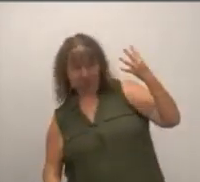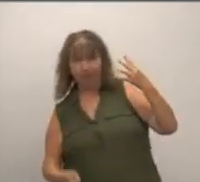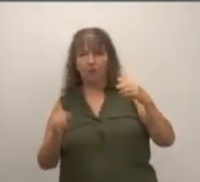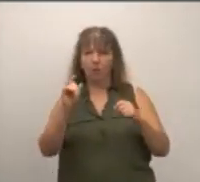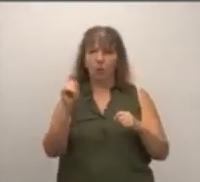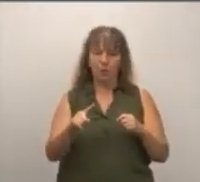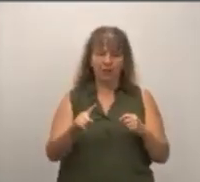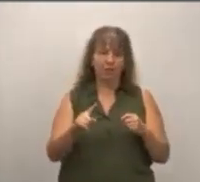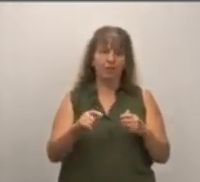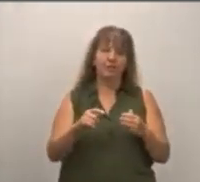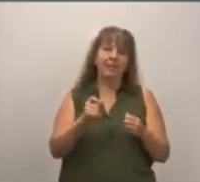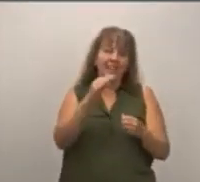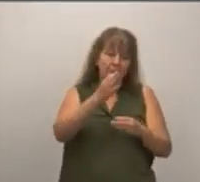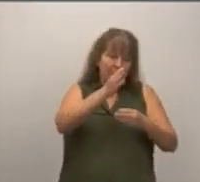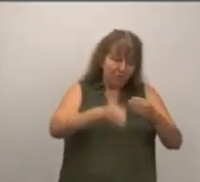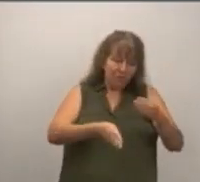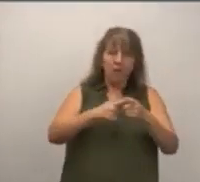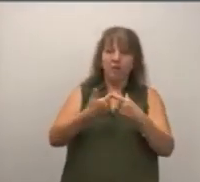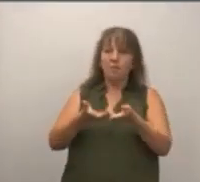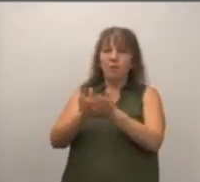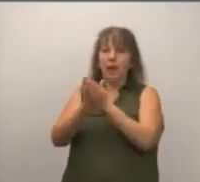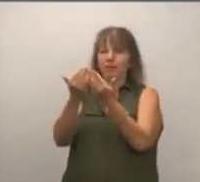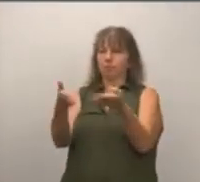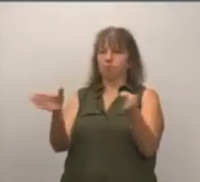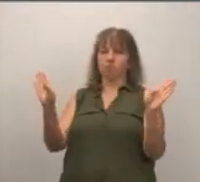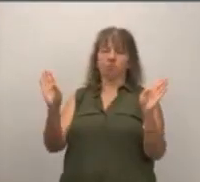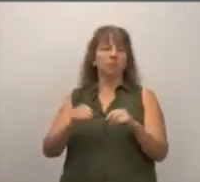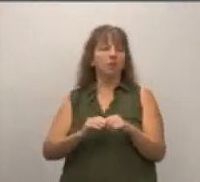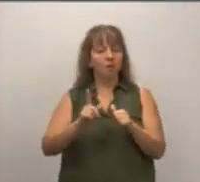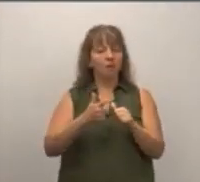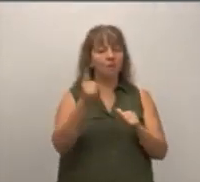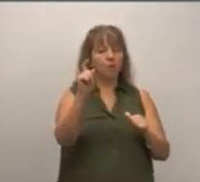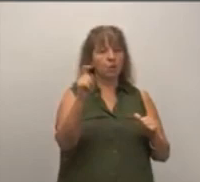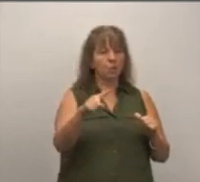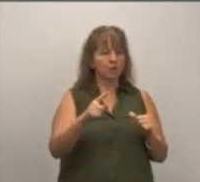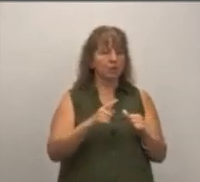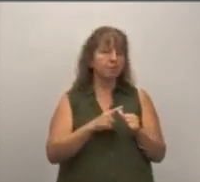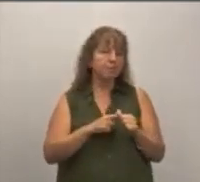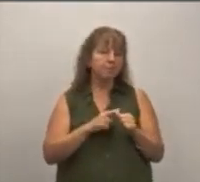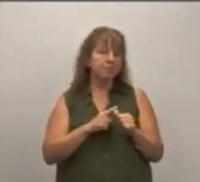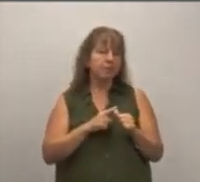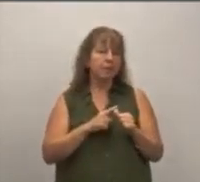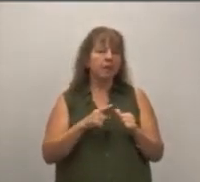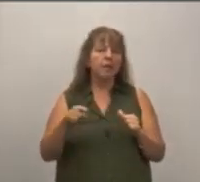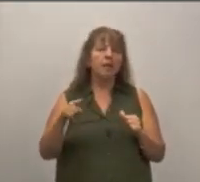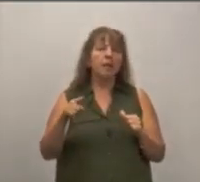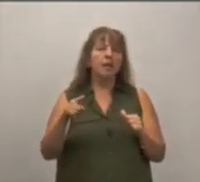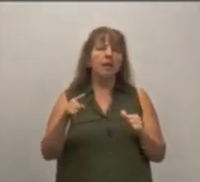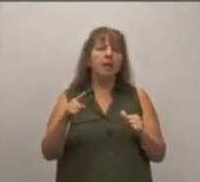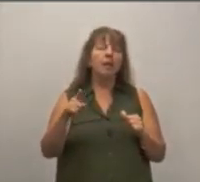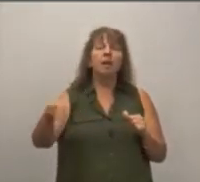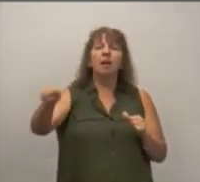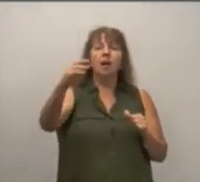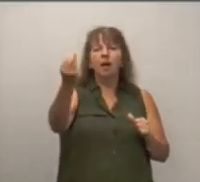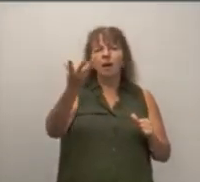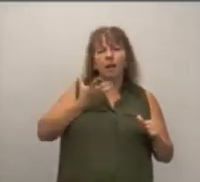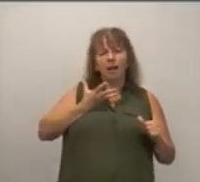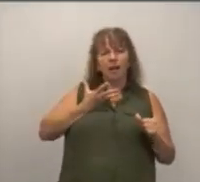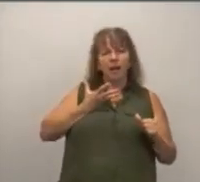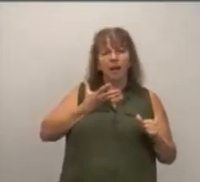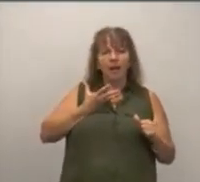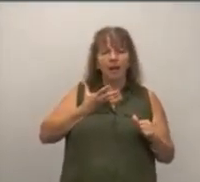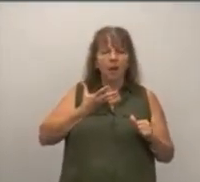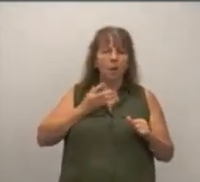to the live chat. Question one, when will we be told the details of our teams and days